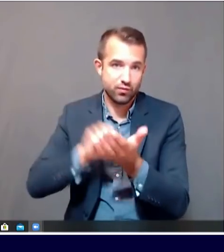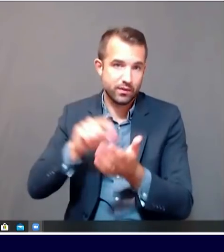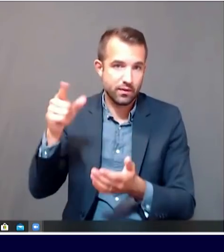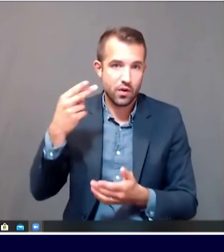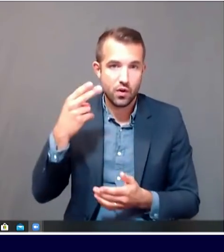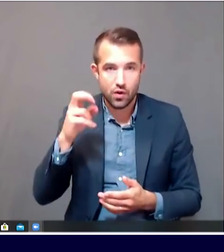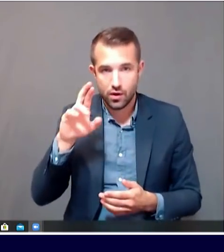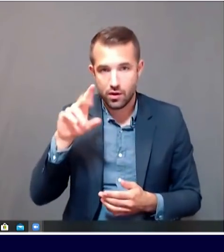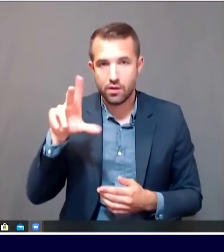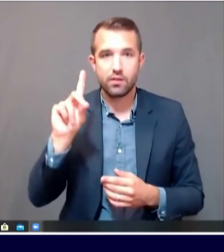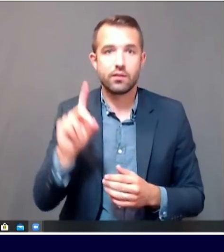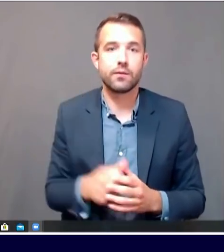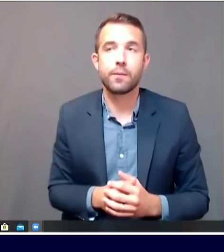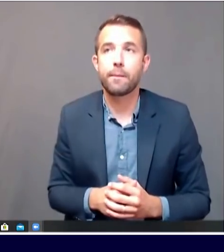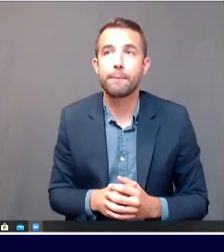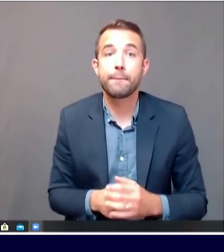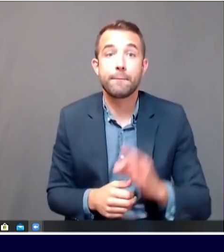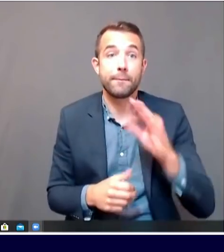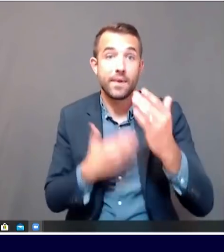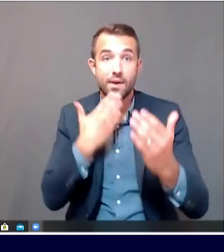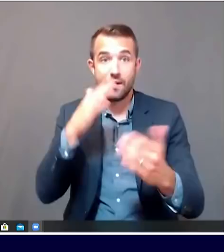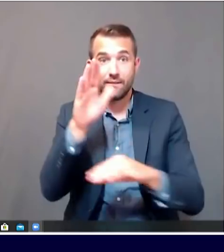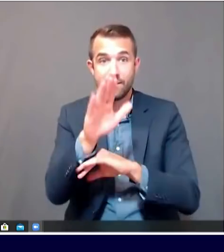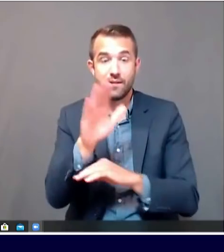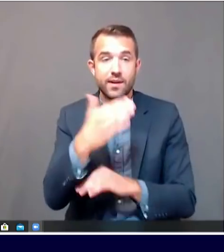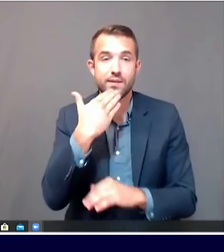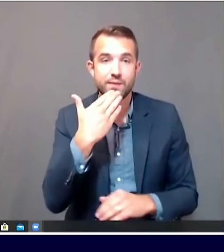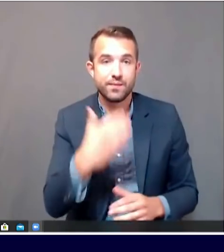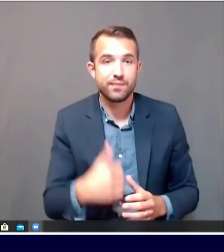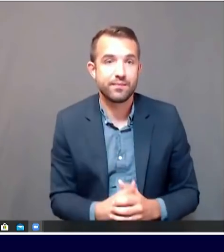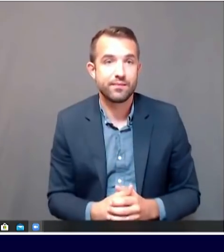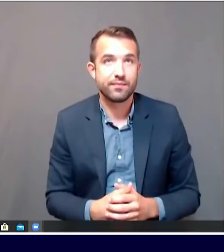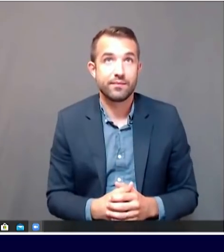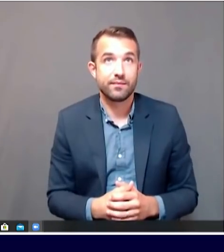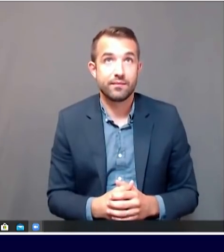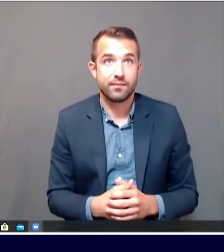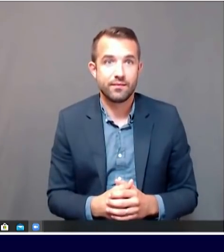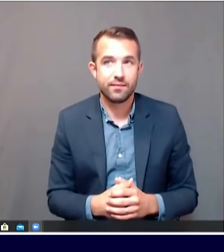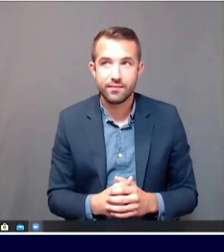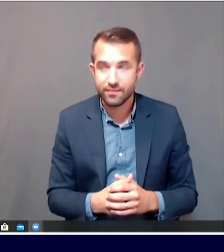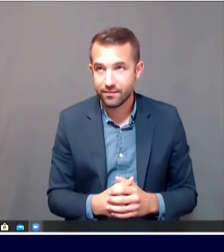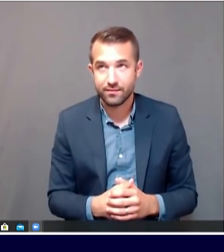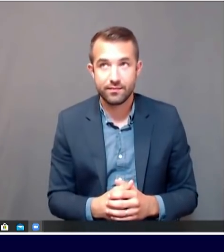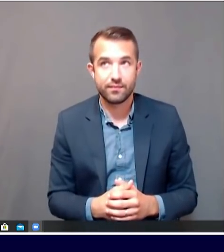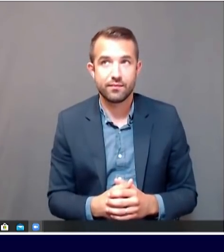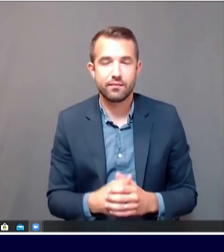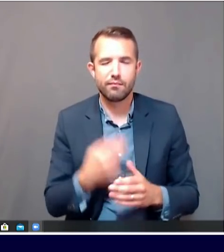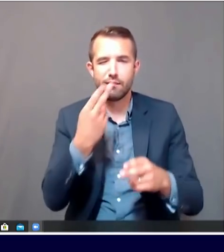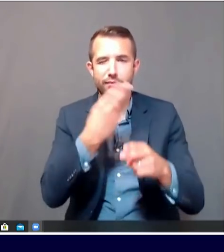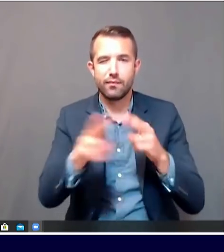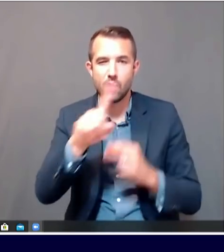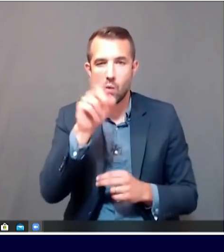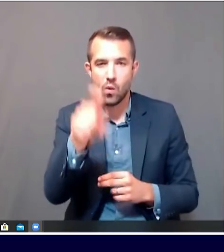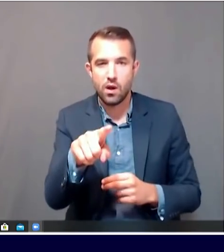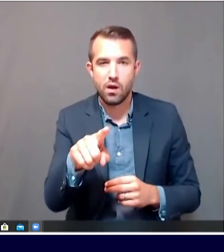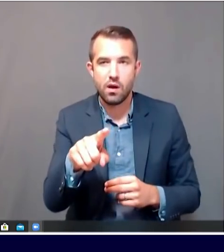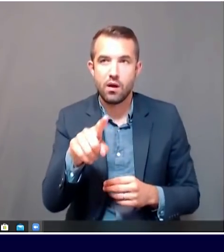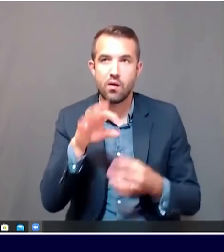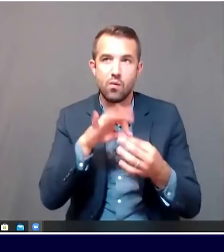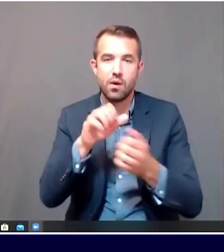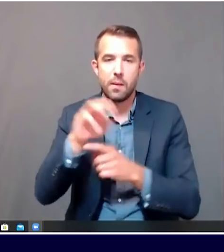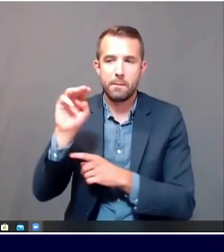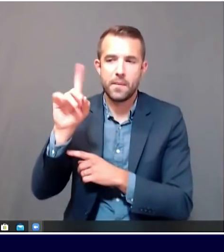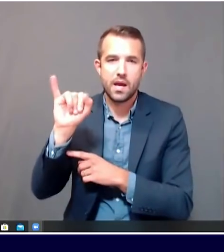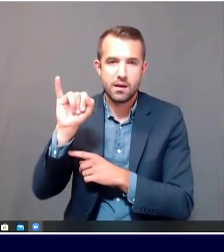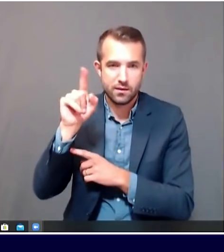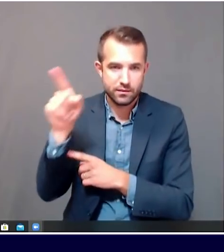Good afternoon, Dr. Shah. Thanks for taking my call. You bet, Eric. So I had a quick question, follow-up question about MDI as well. So I